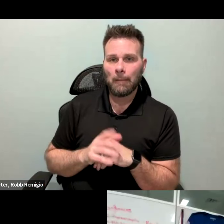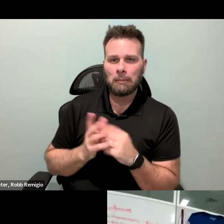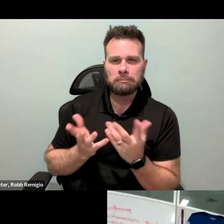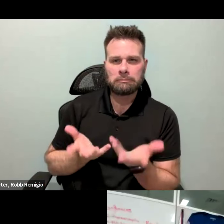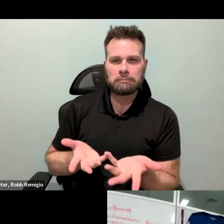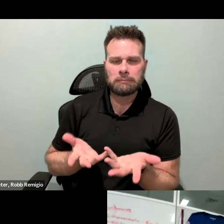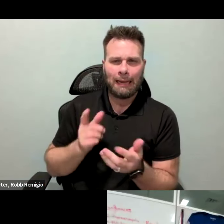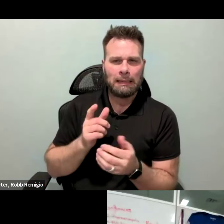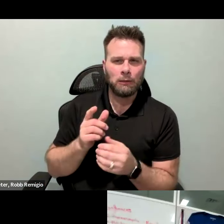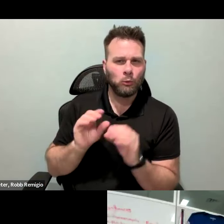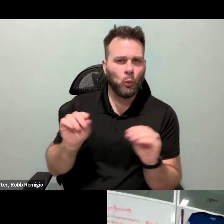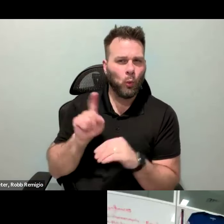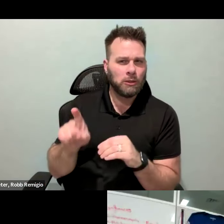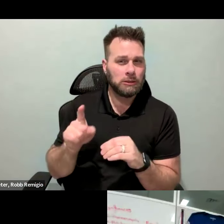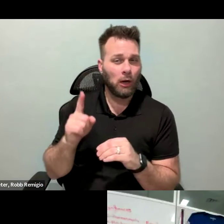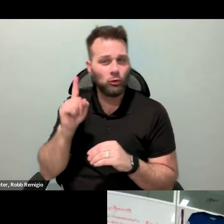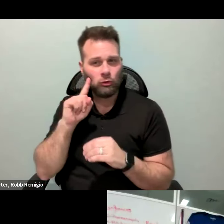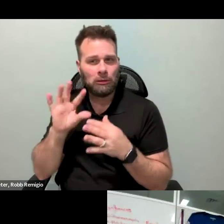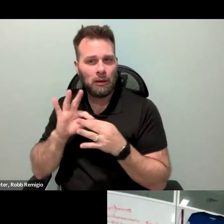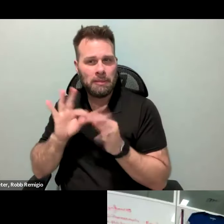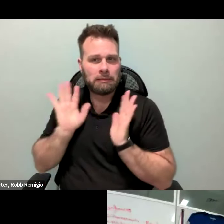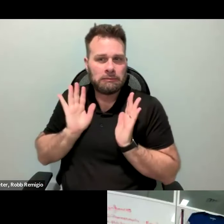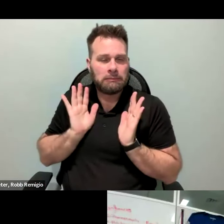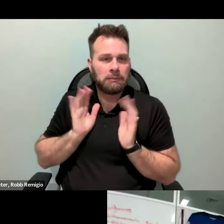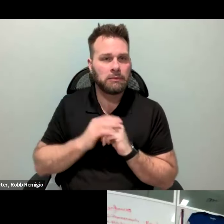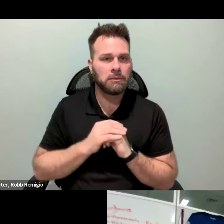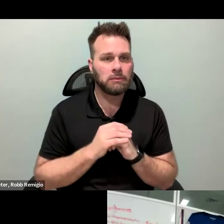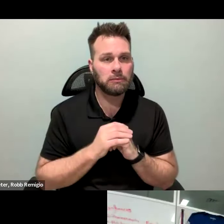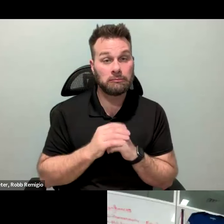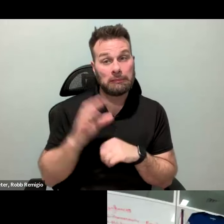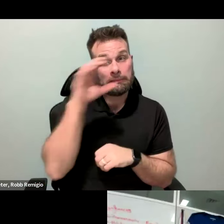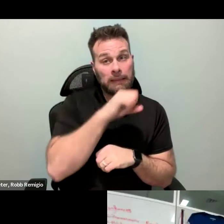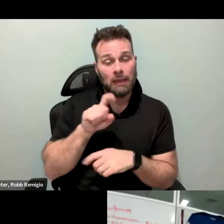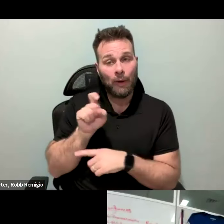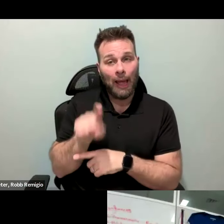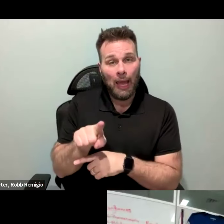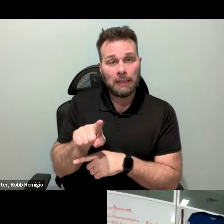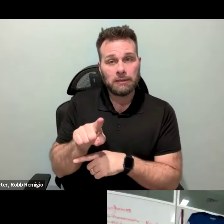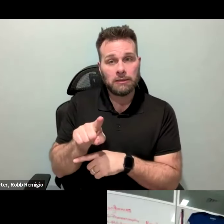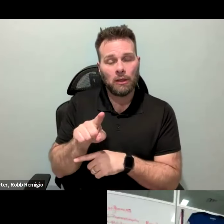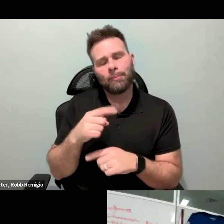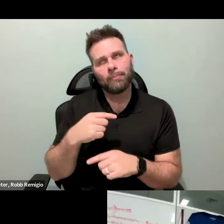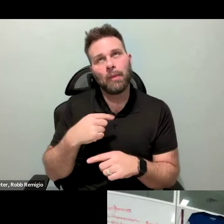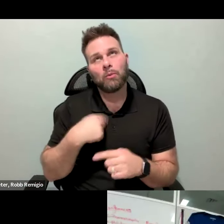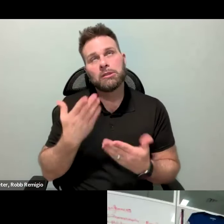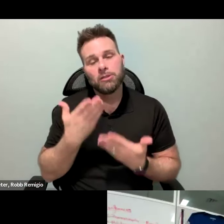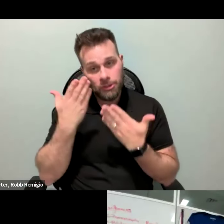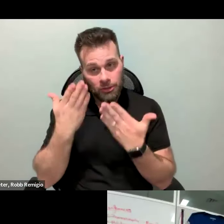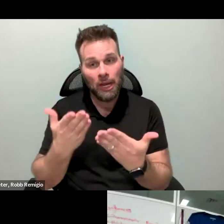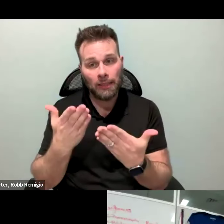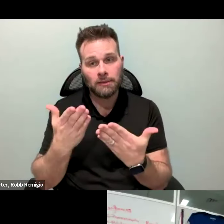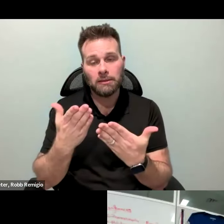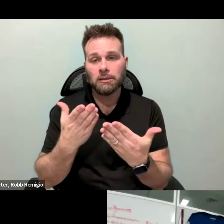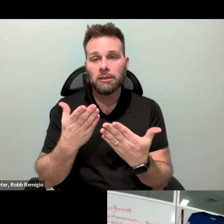I didn't necessarily hear a question, I heard comments. I guess I would ask, or I would suggest that she engage